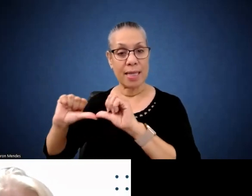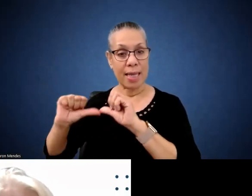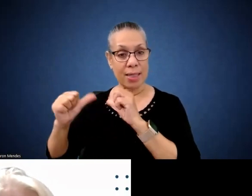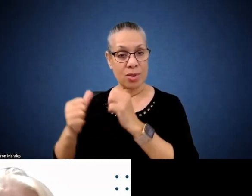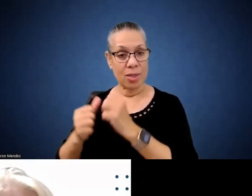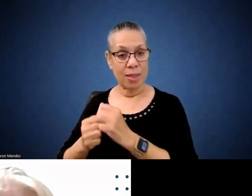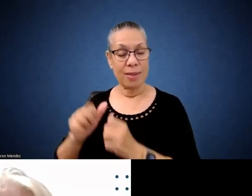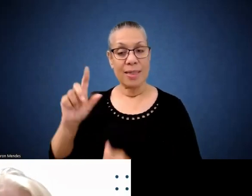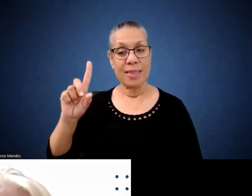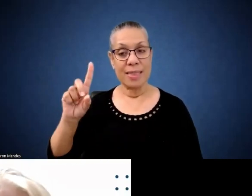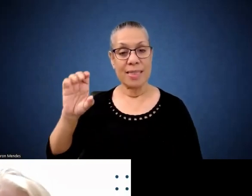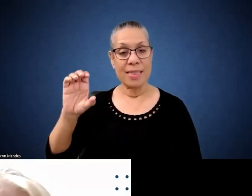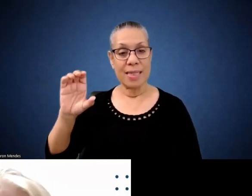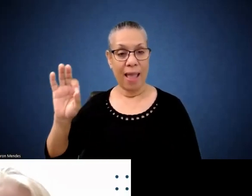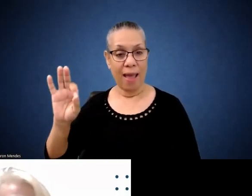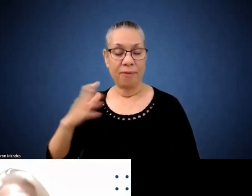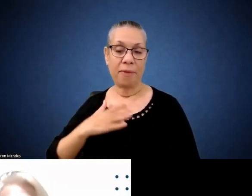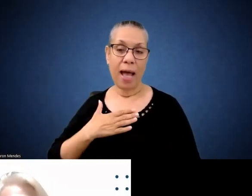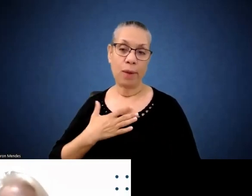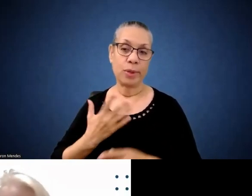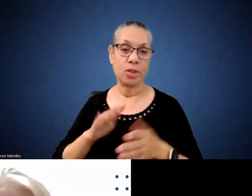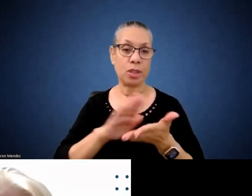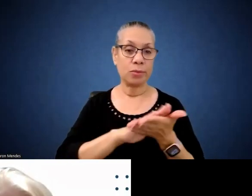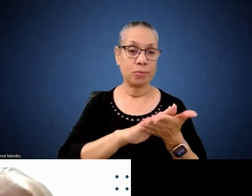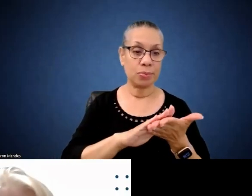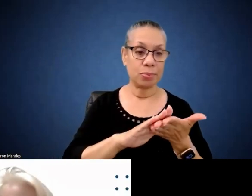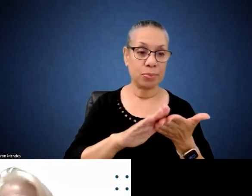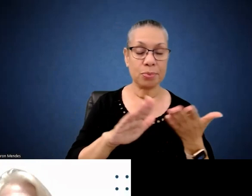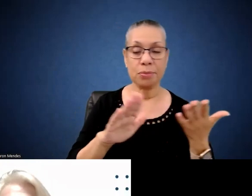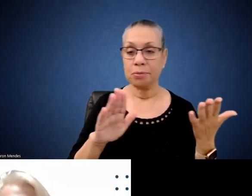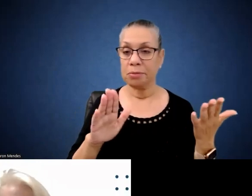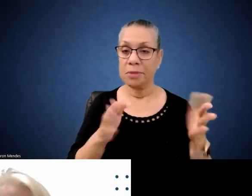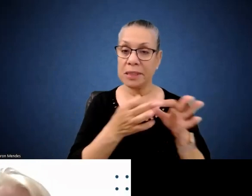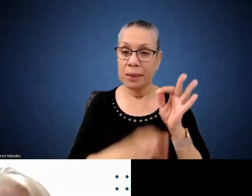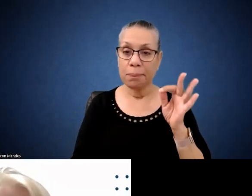Families. I was plain old Michelle Banks. Now I'm Michelle Banks too.